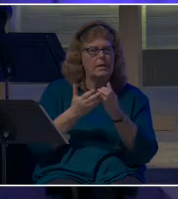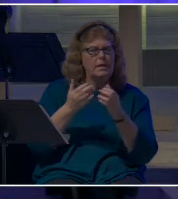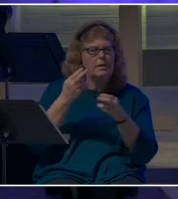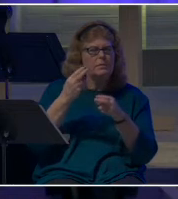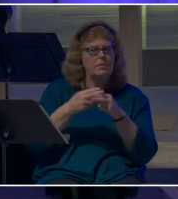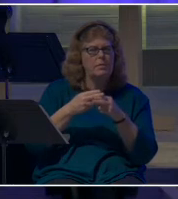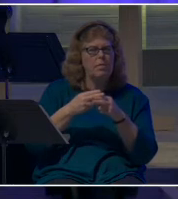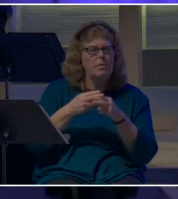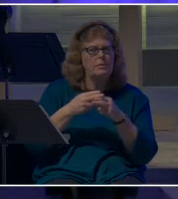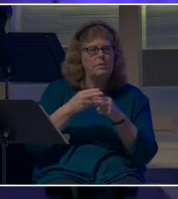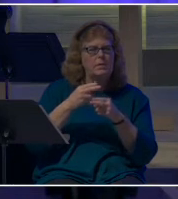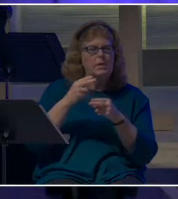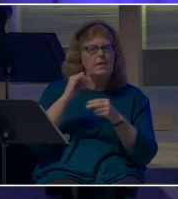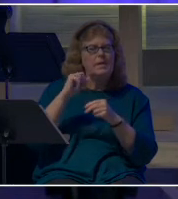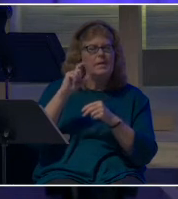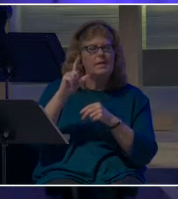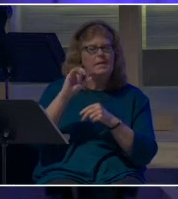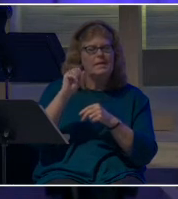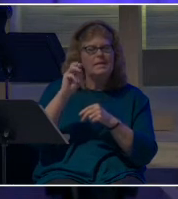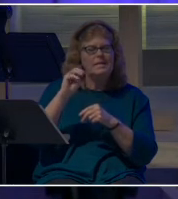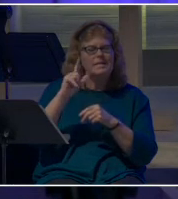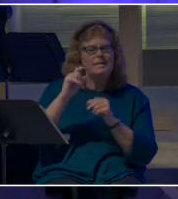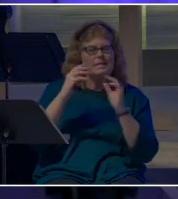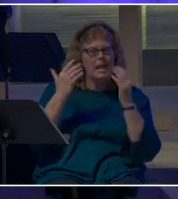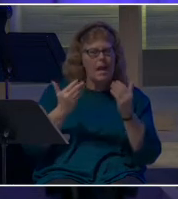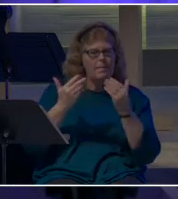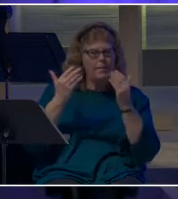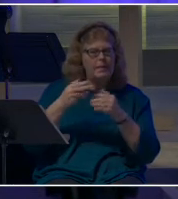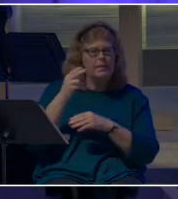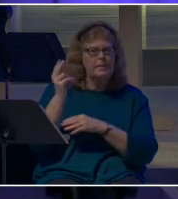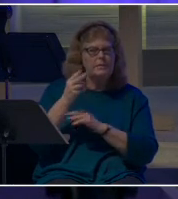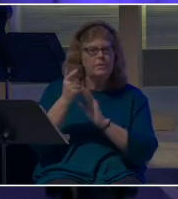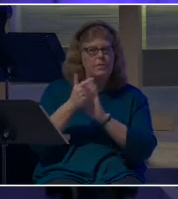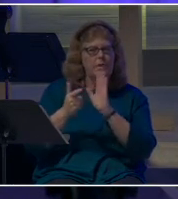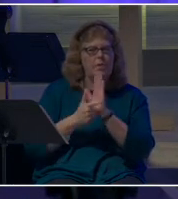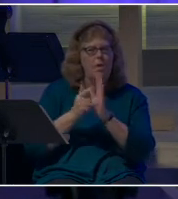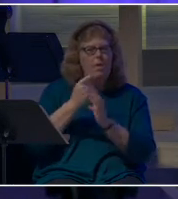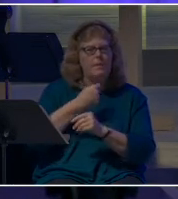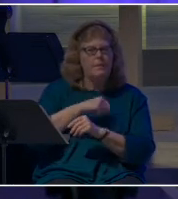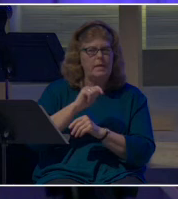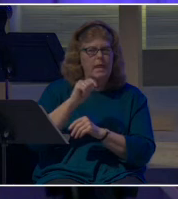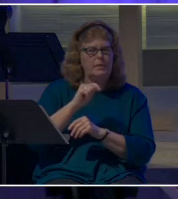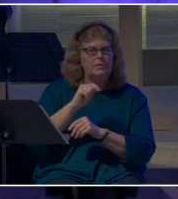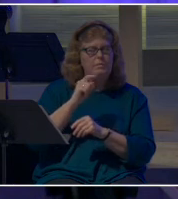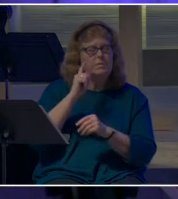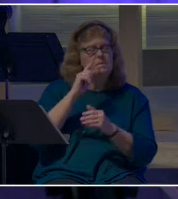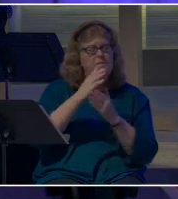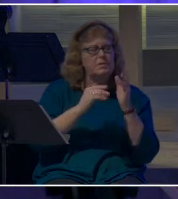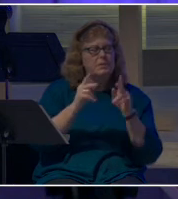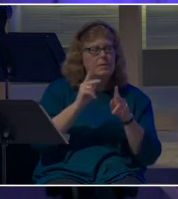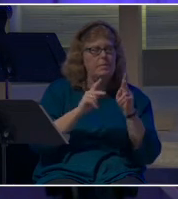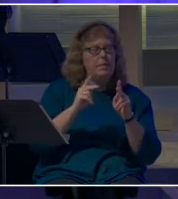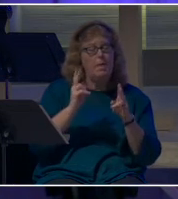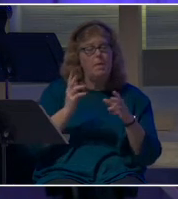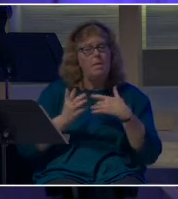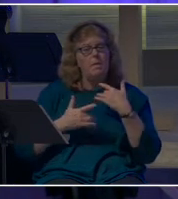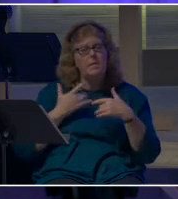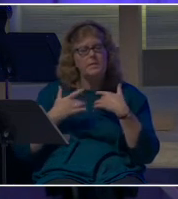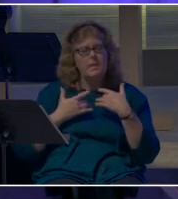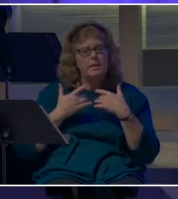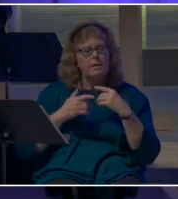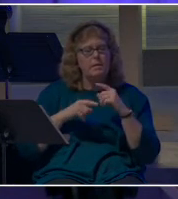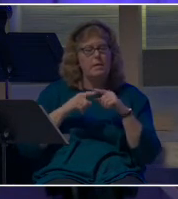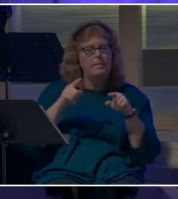called Islamic History, Law, and Theology, which for some people may be very exciting.